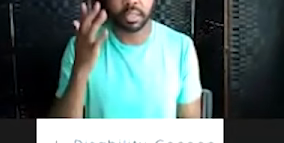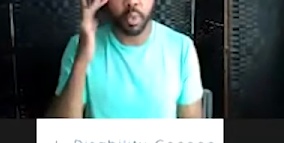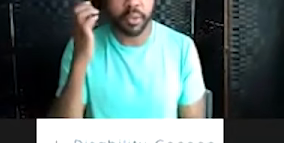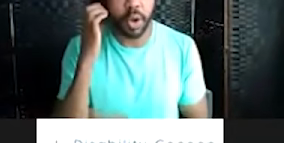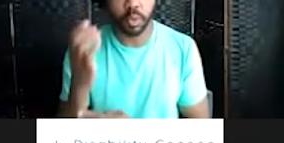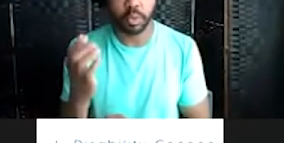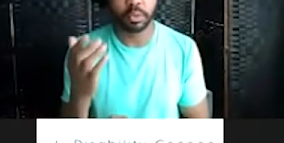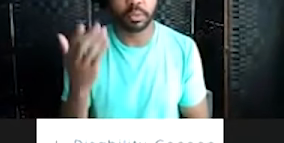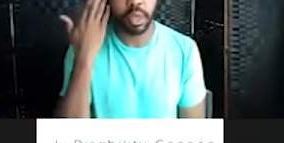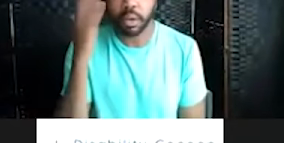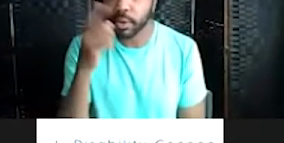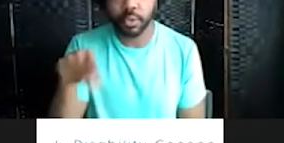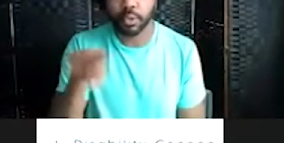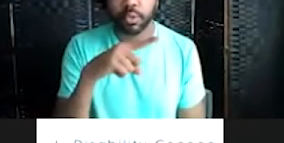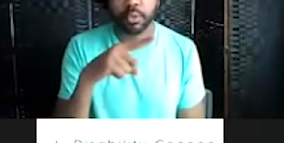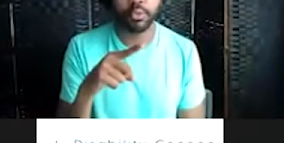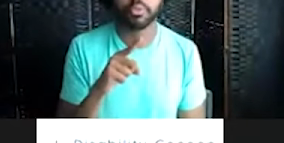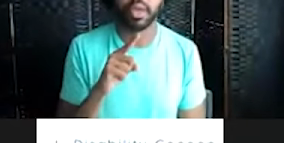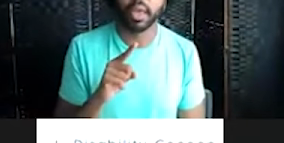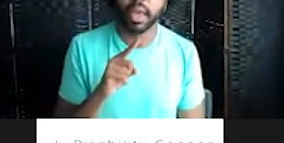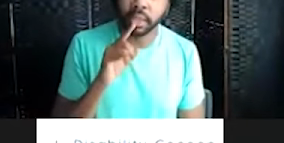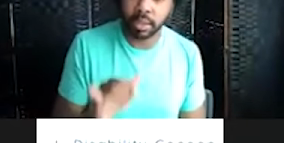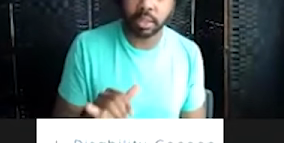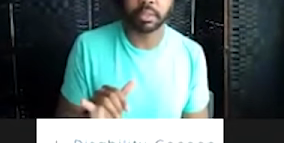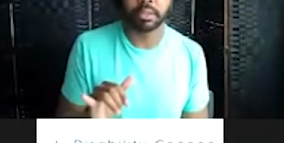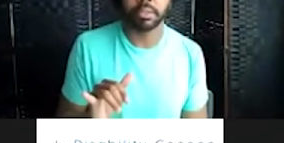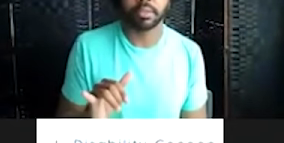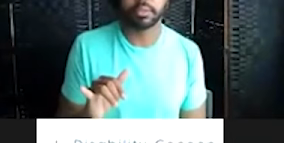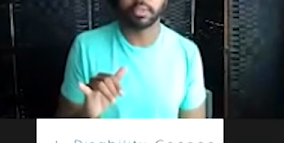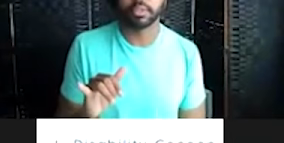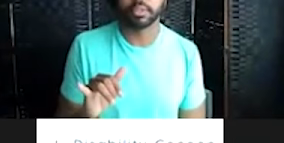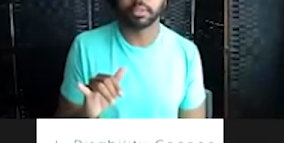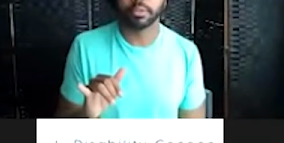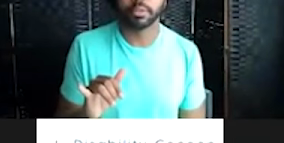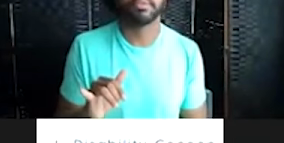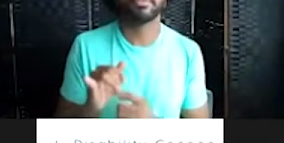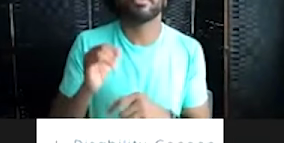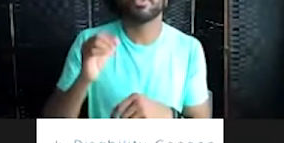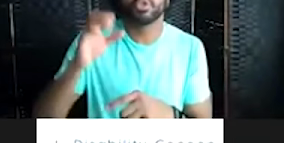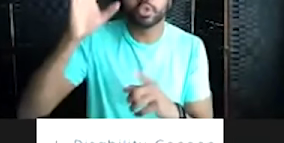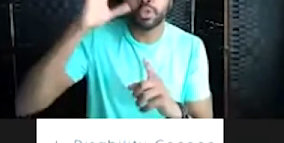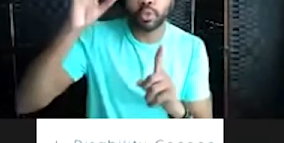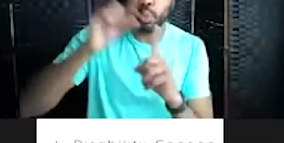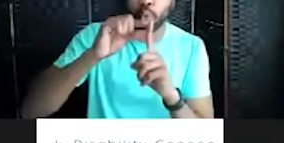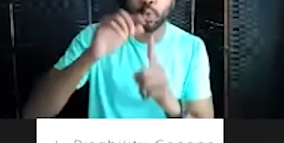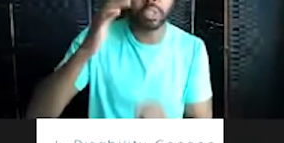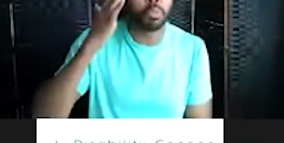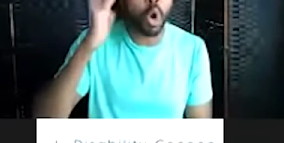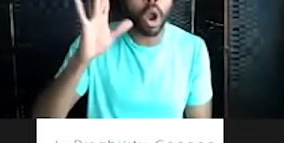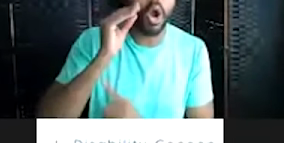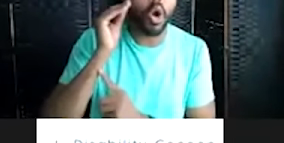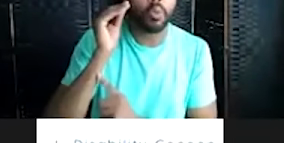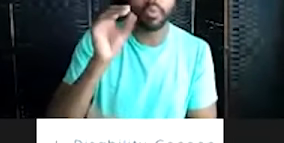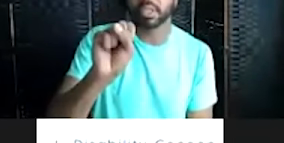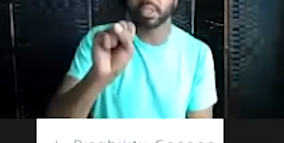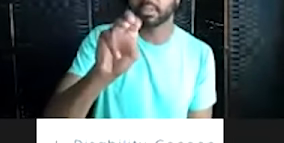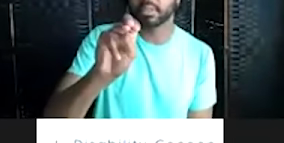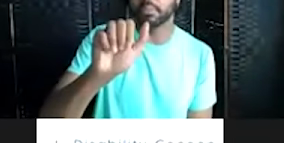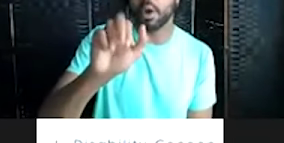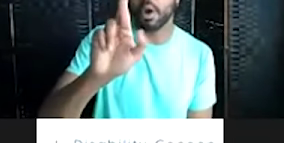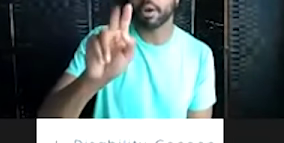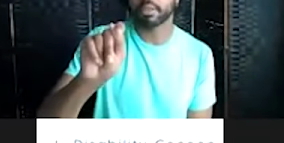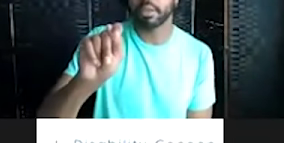ever actually searched smart home definition, but I have, and there are a lot